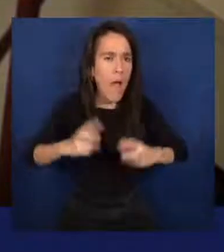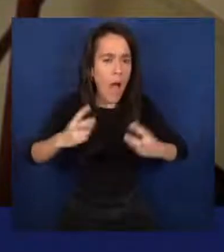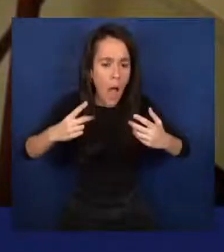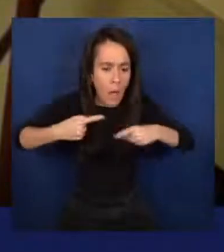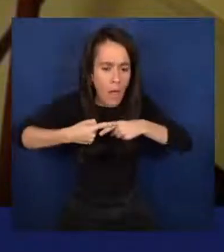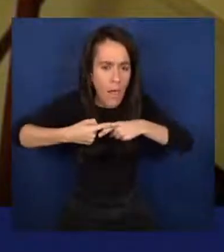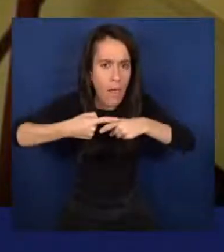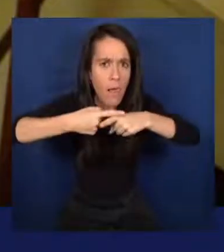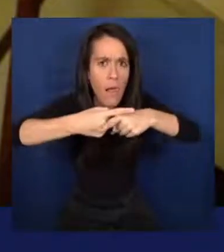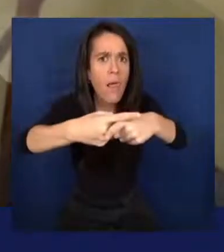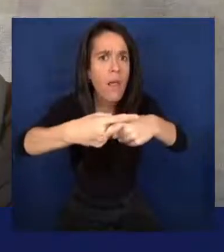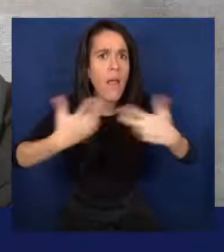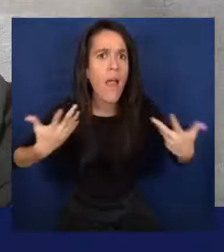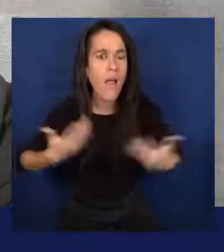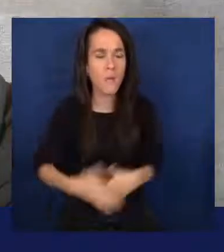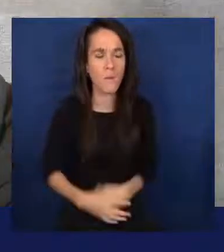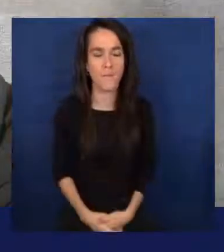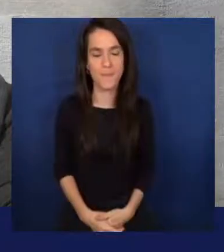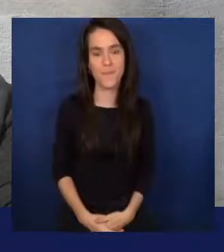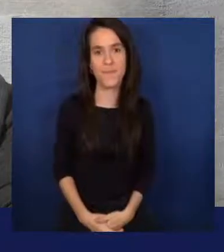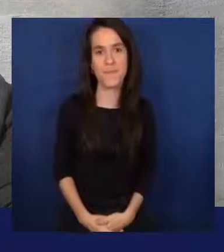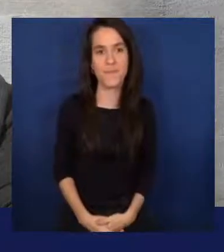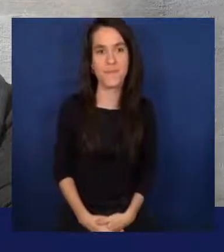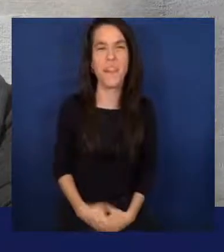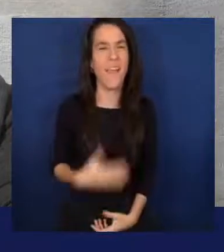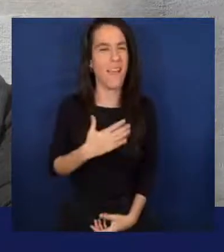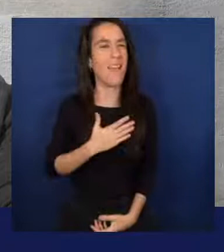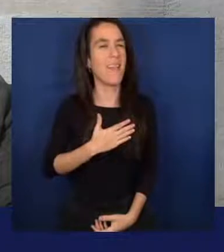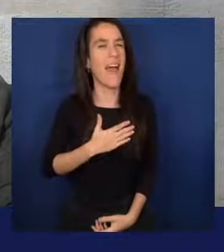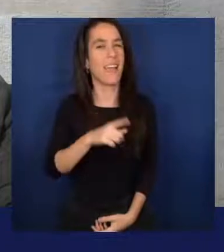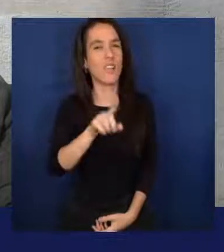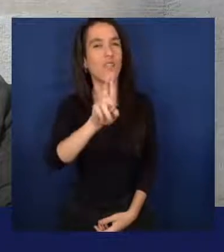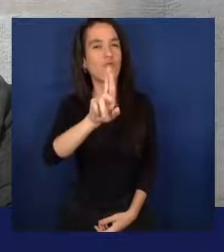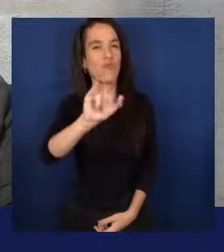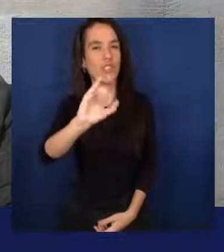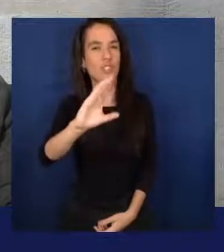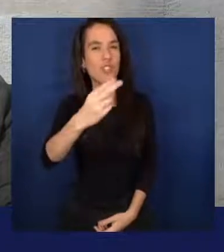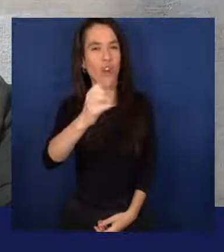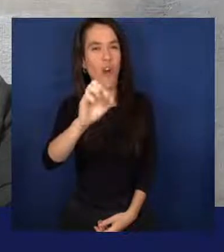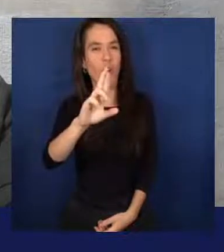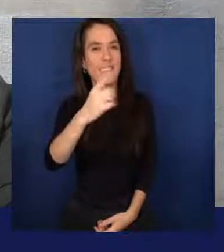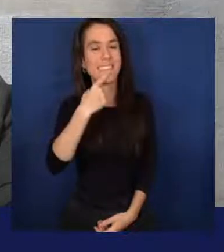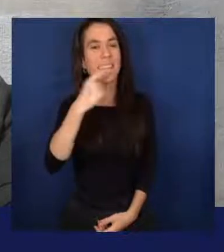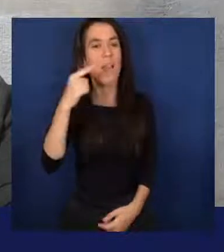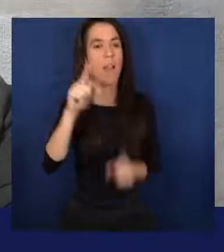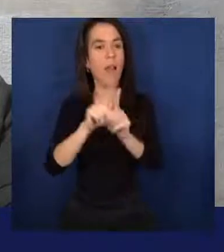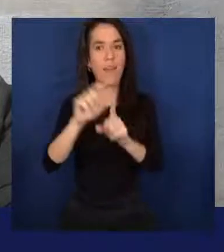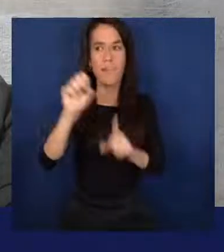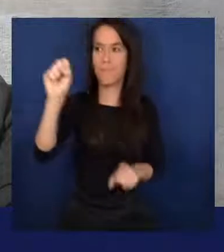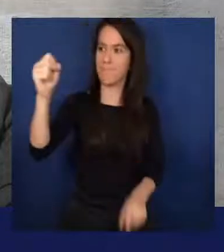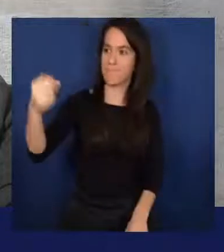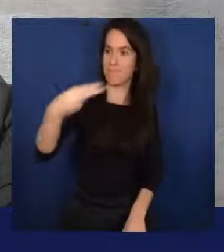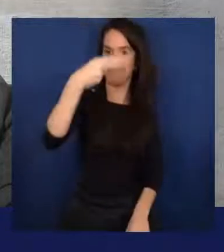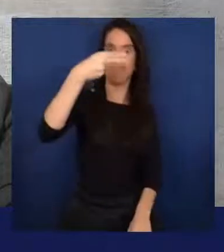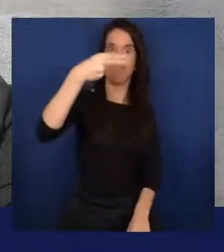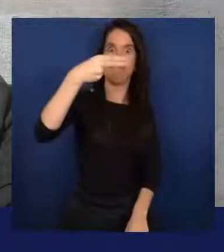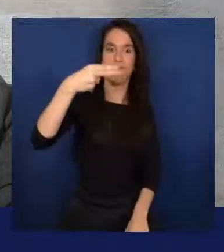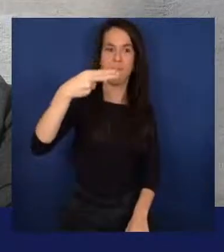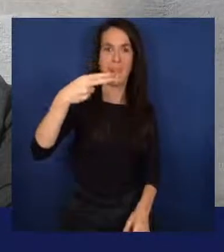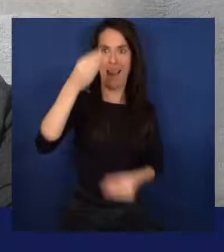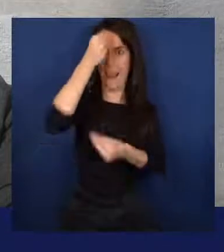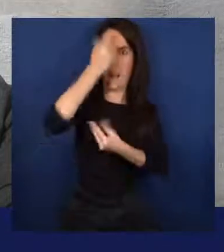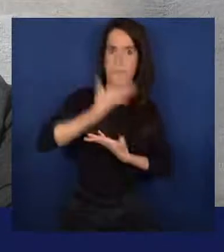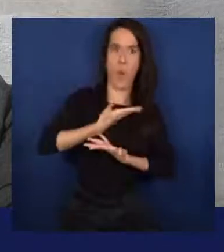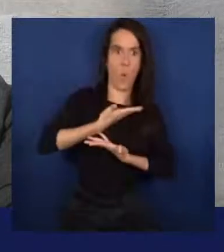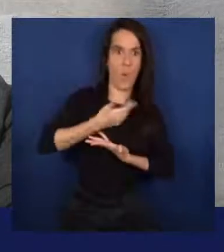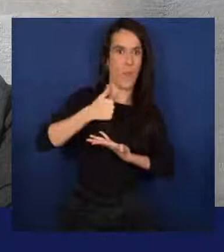Richard, and I like the way you put it, though. Like, adding a disclaimer in really small print is not really a good idea either.